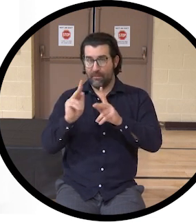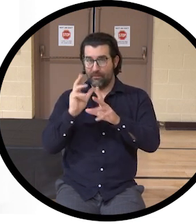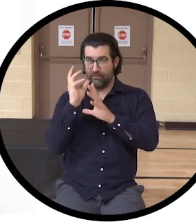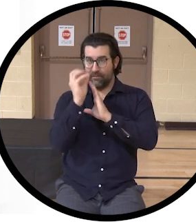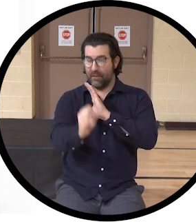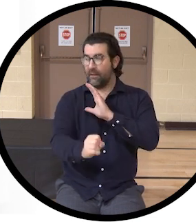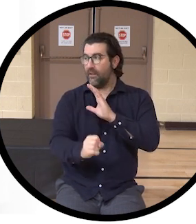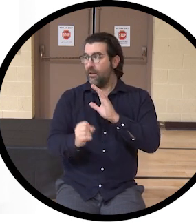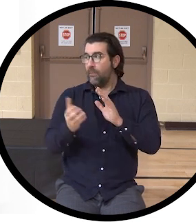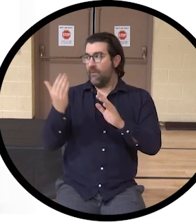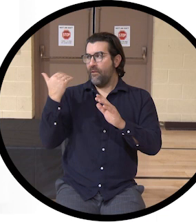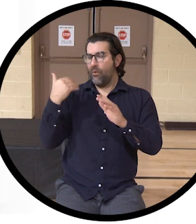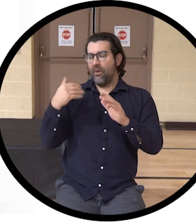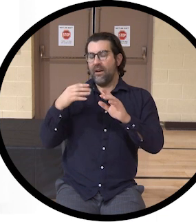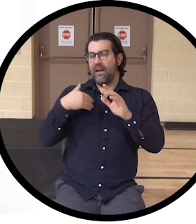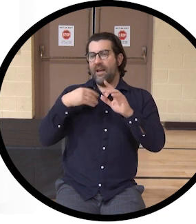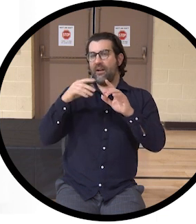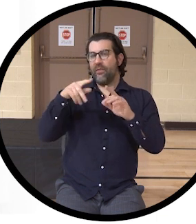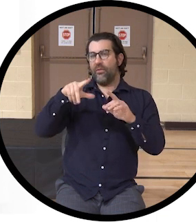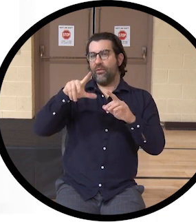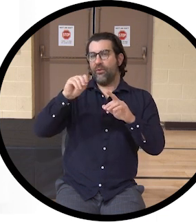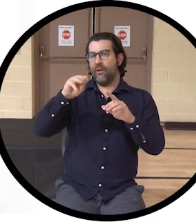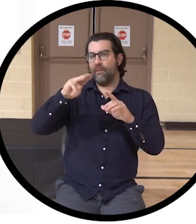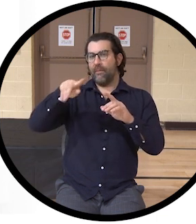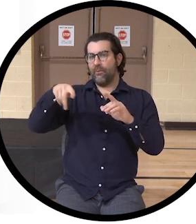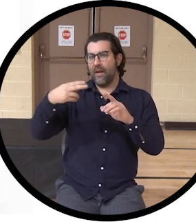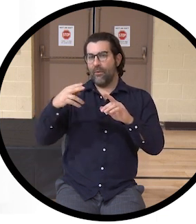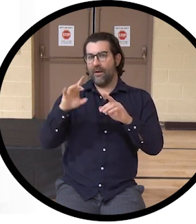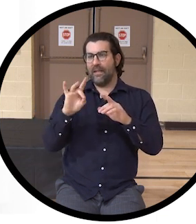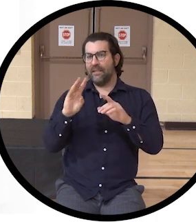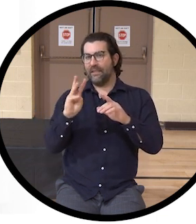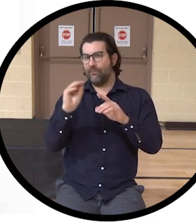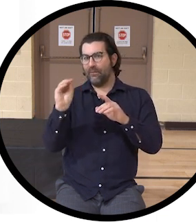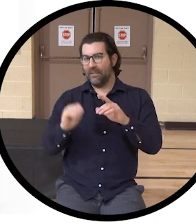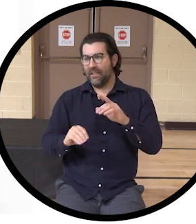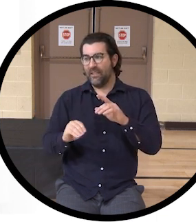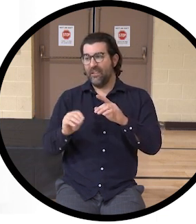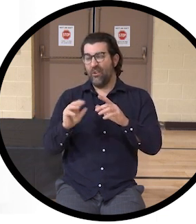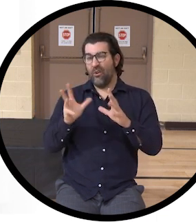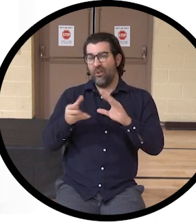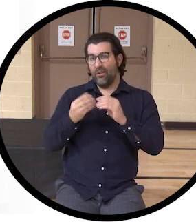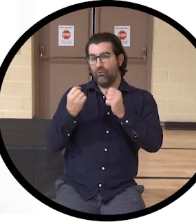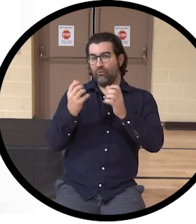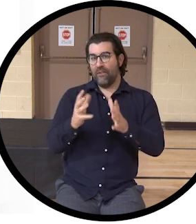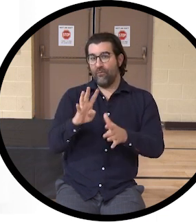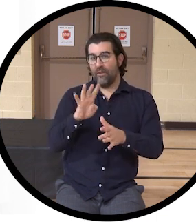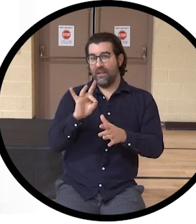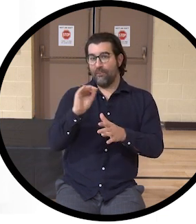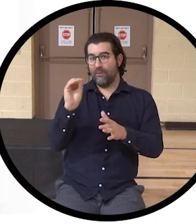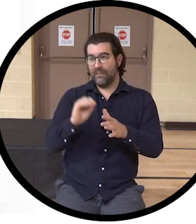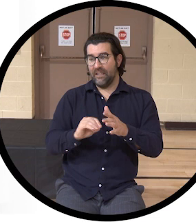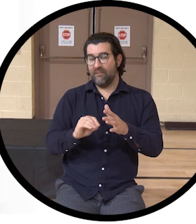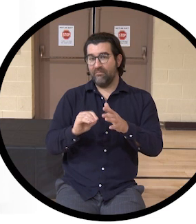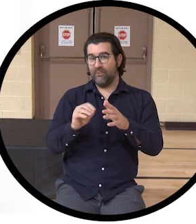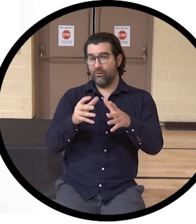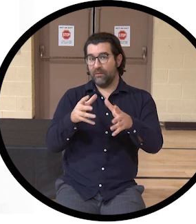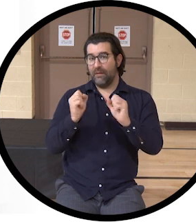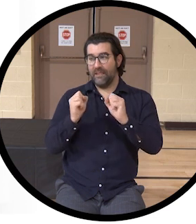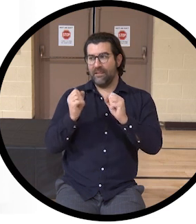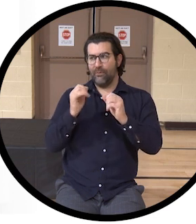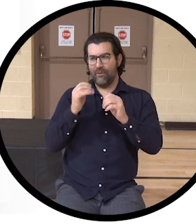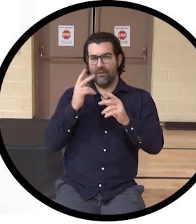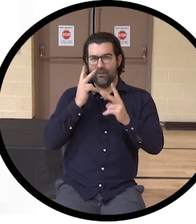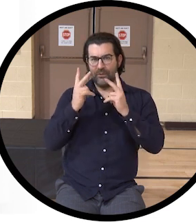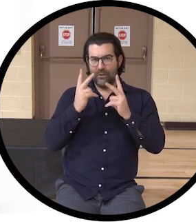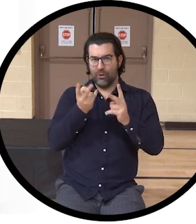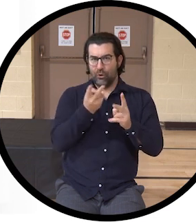initially had 30 mile per hour, 85th percentile speeds with 48% speeding. We've already seen a pretty dramatic reduction in that with the